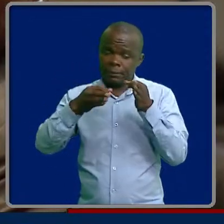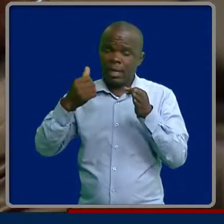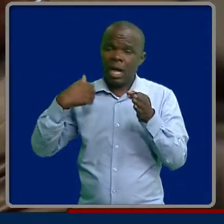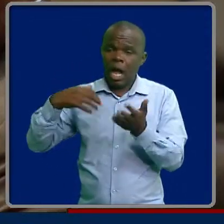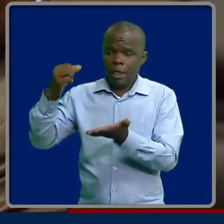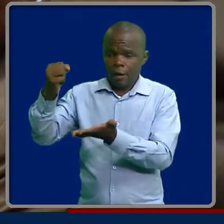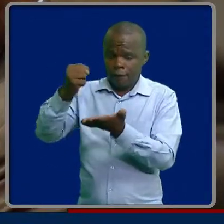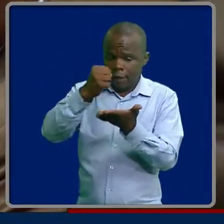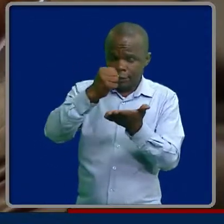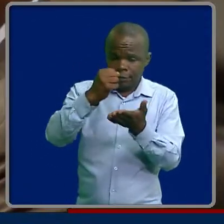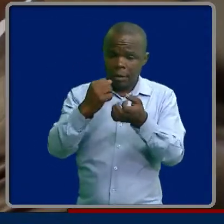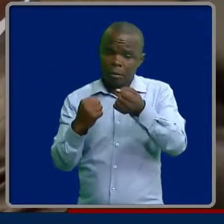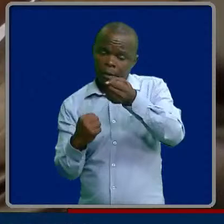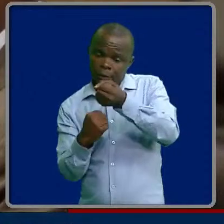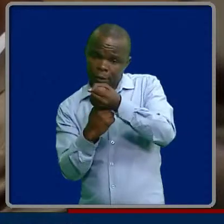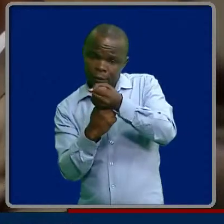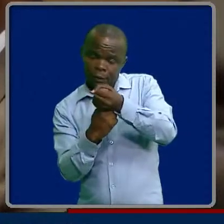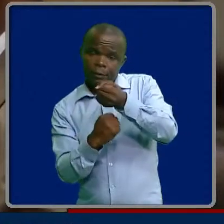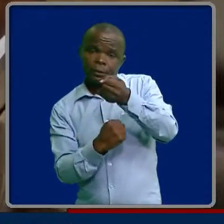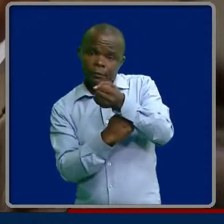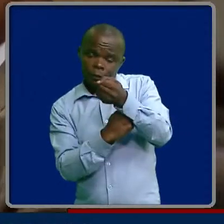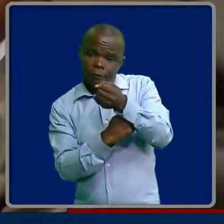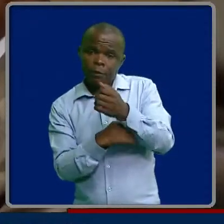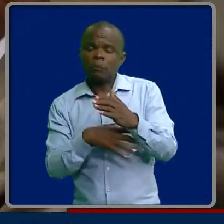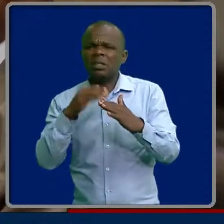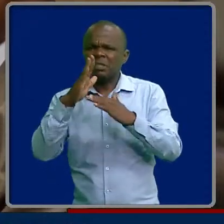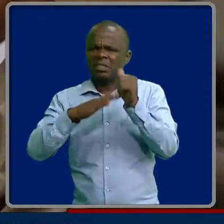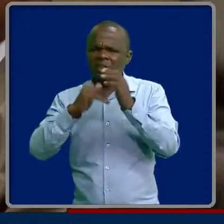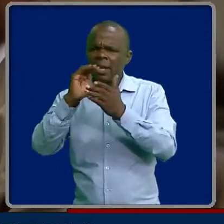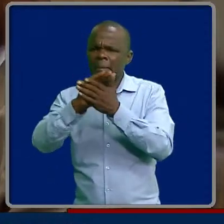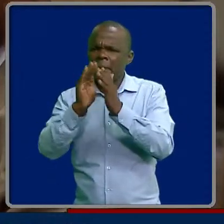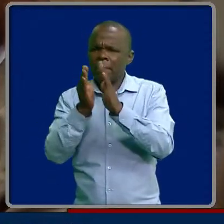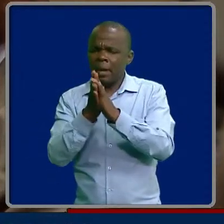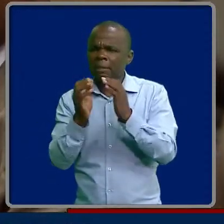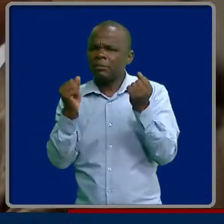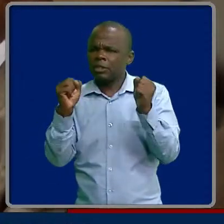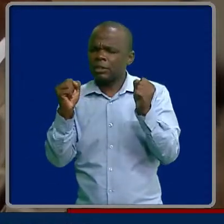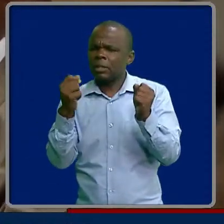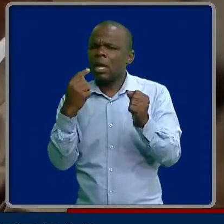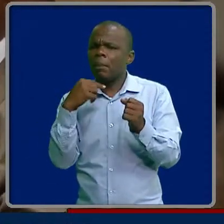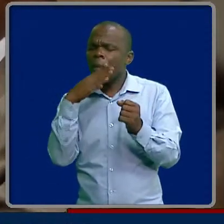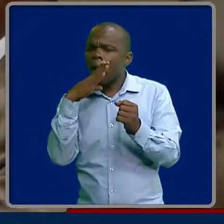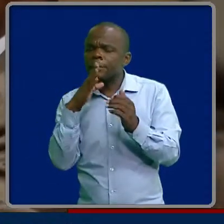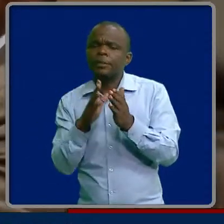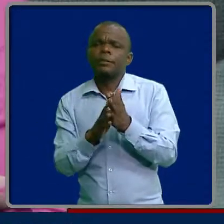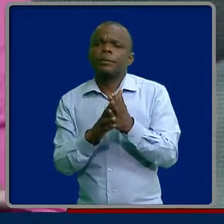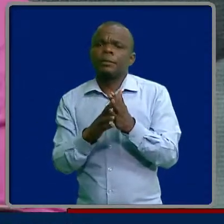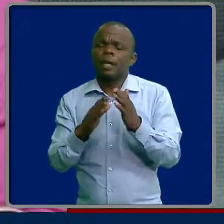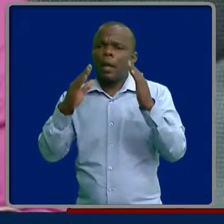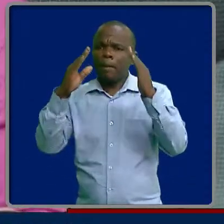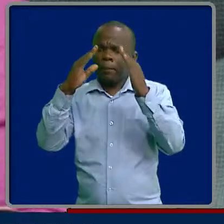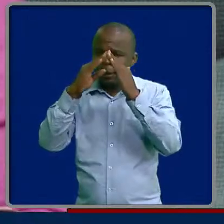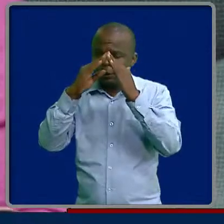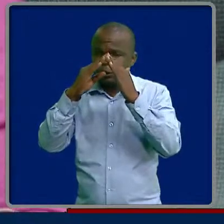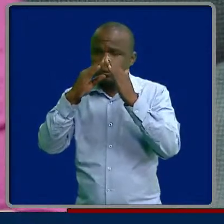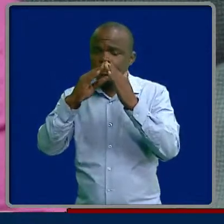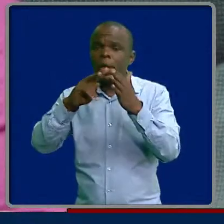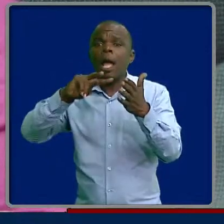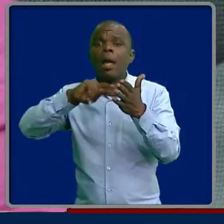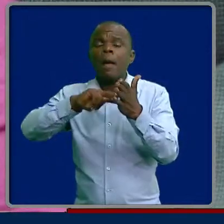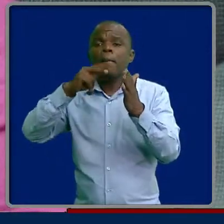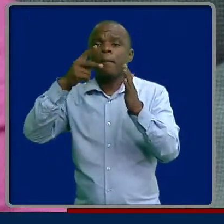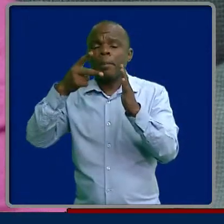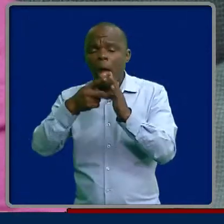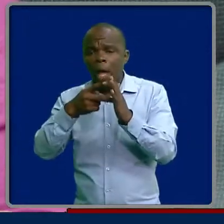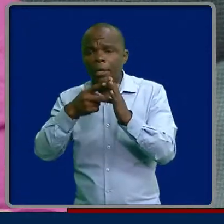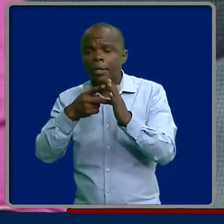funds which were donated for the purchase of equipment have still not been released by the Ministry of Economic Planning. Planning at